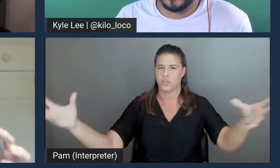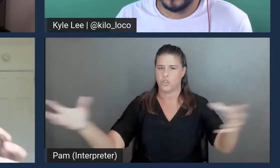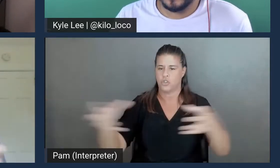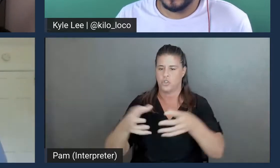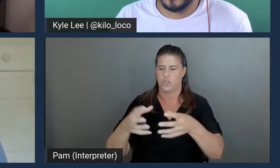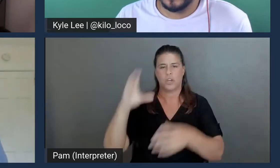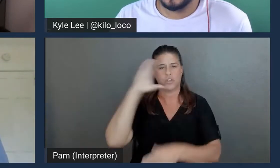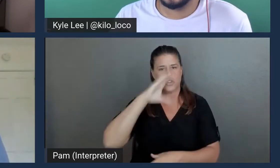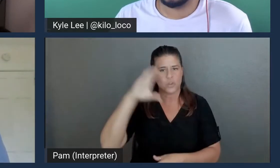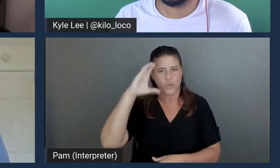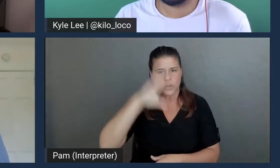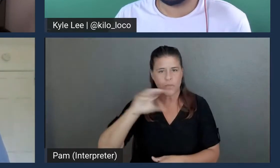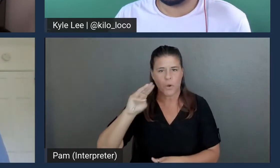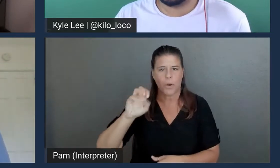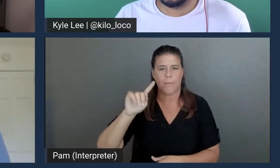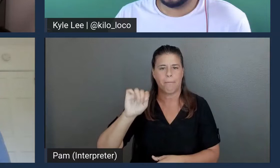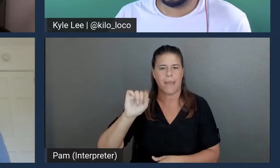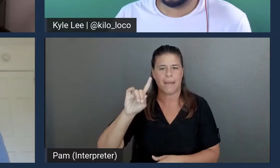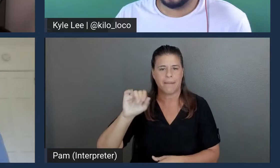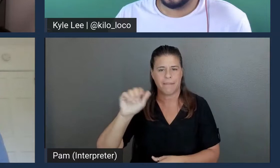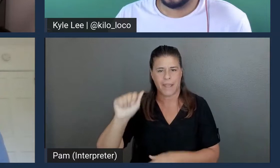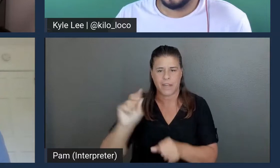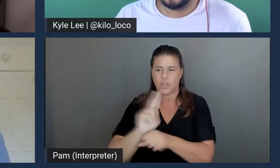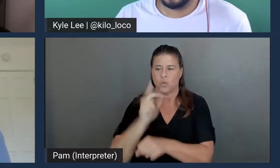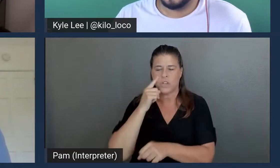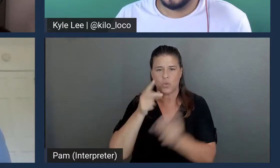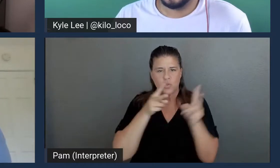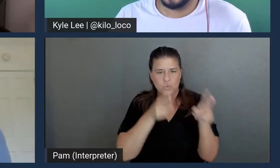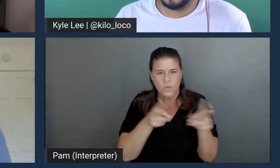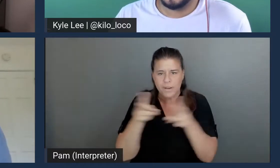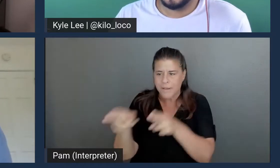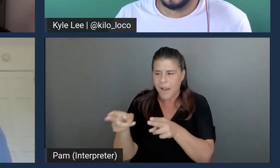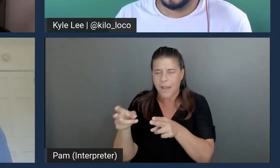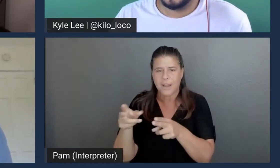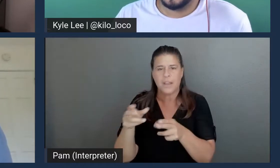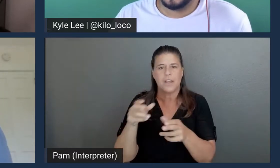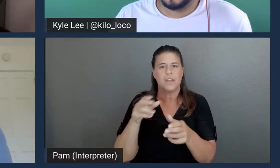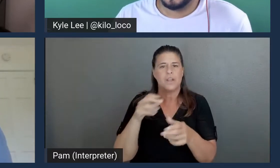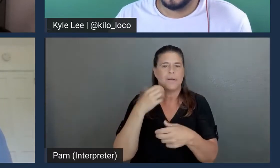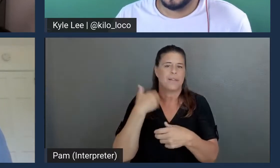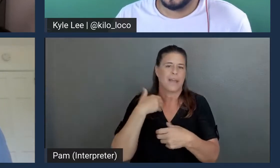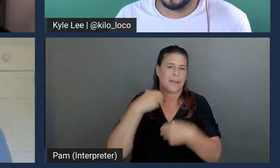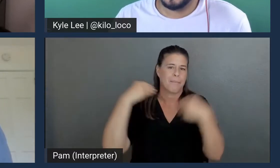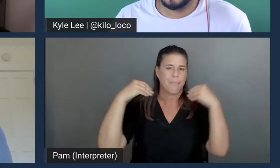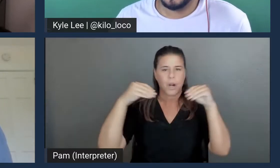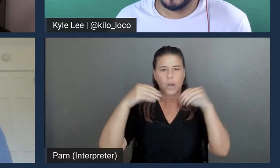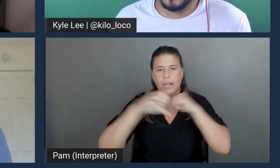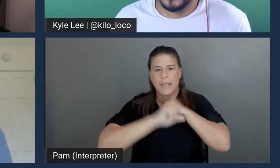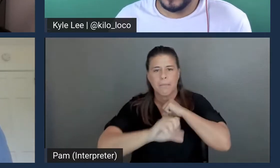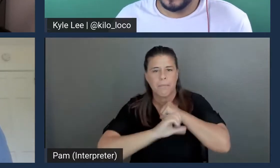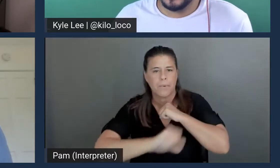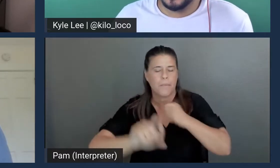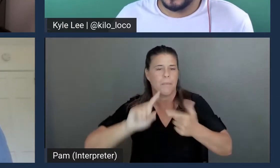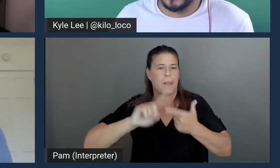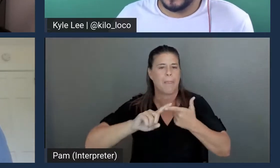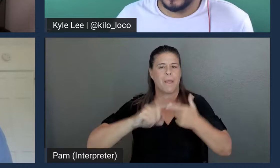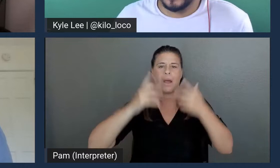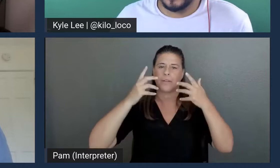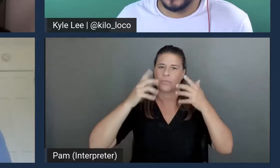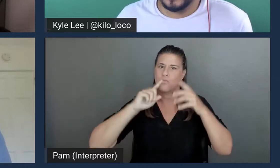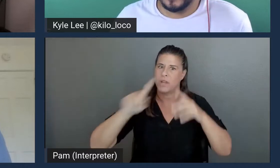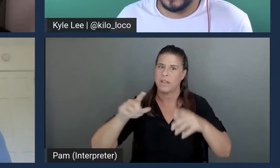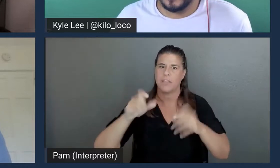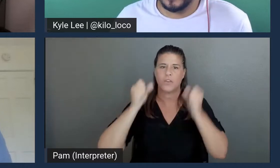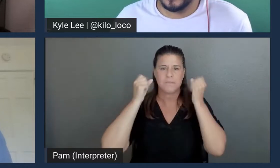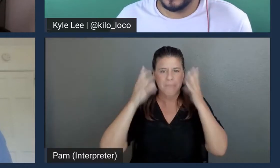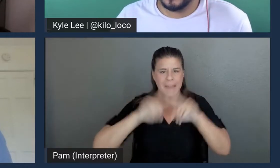searchable metadata that you can then use to cut your content, to create marketing promos. Like there's unfortunately a lot of different derivative